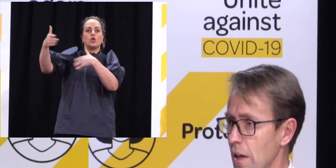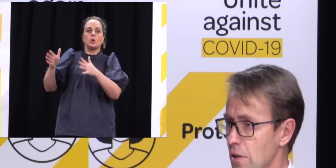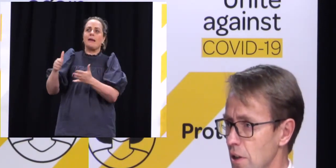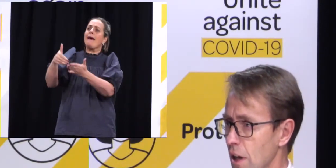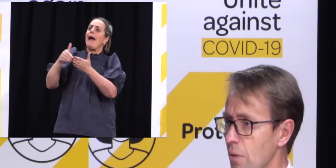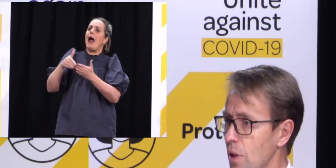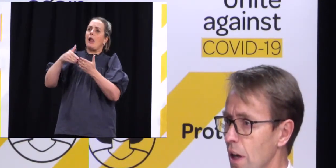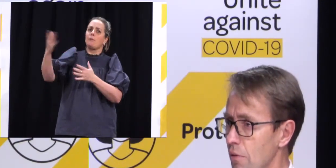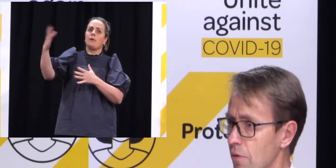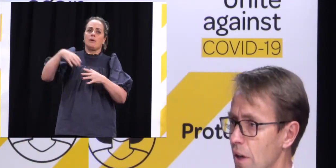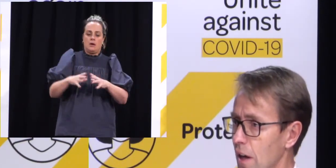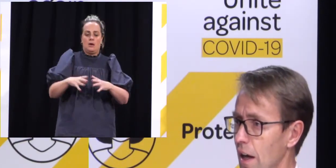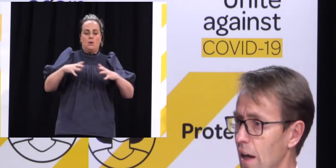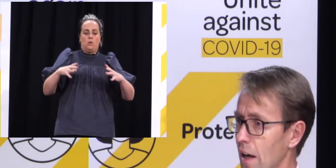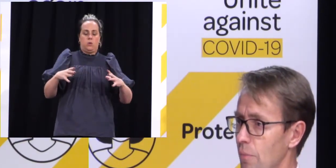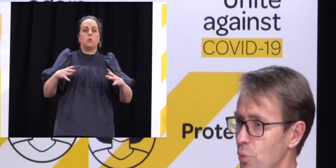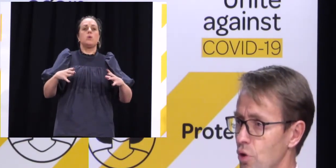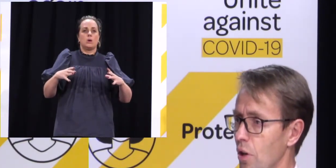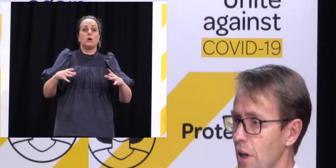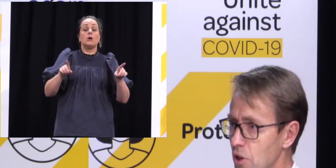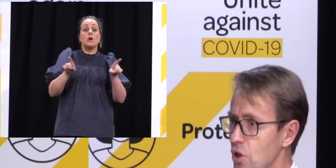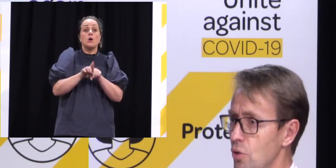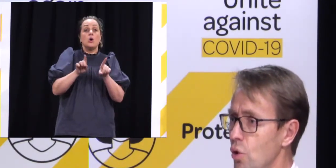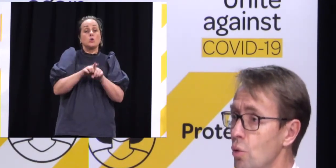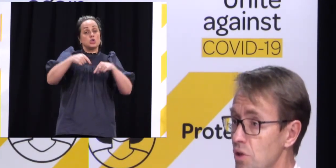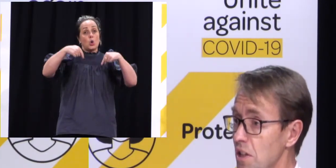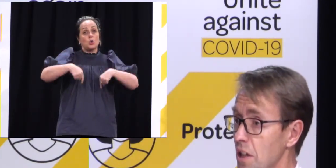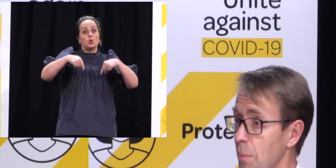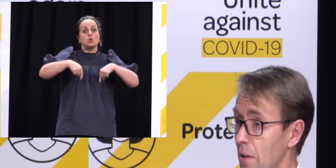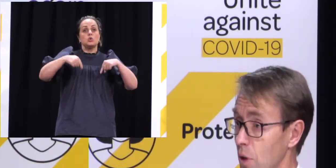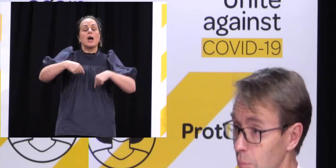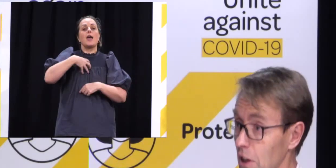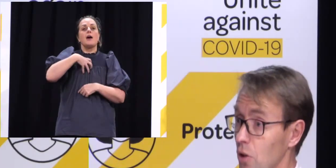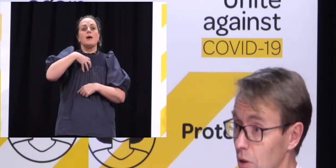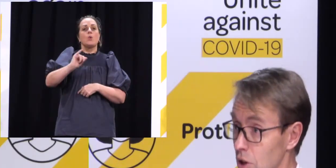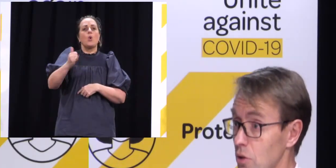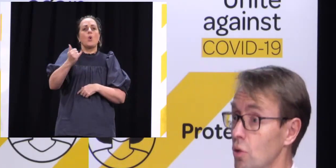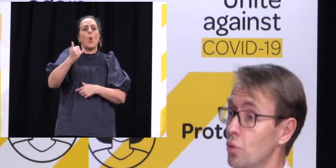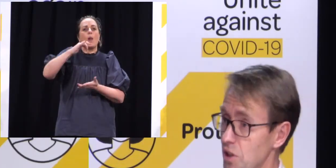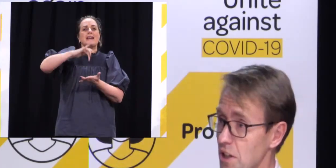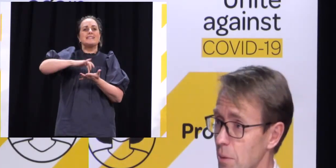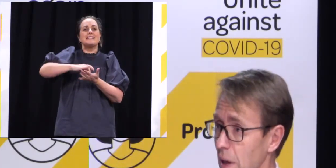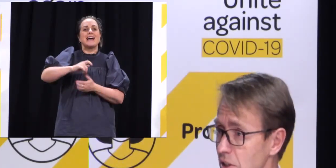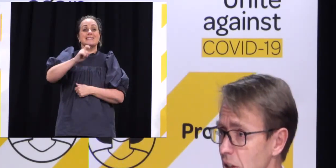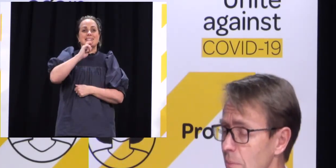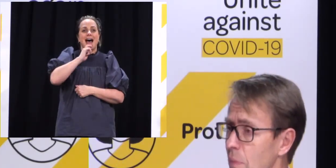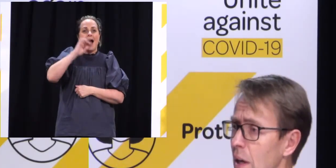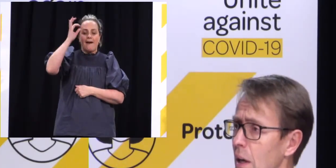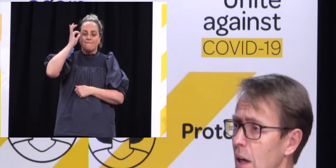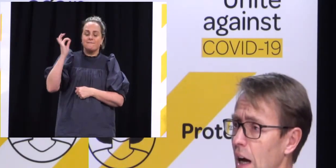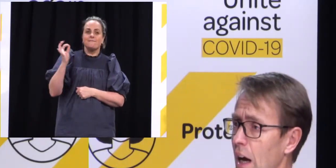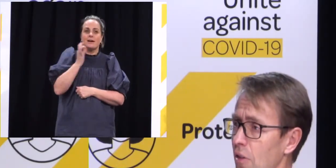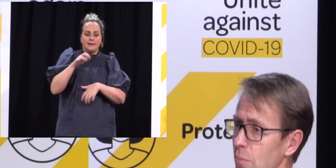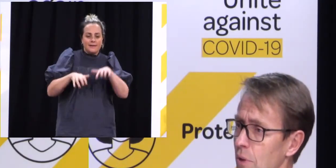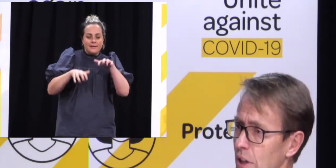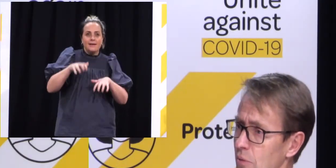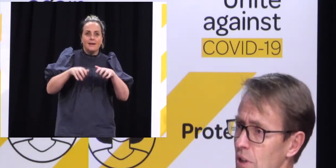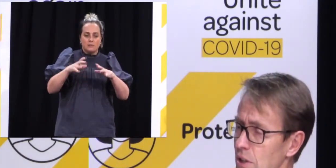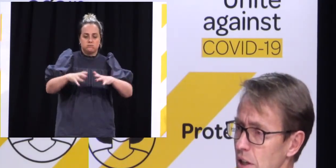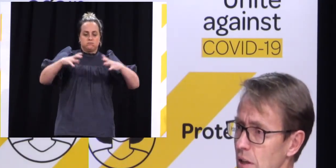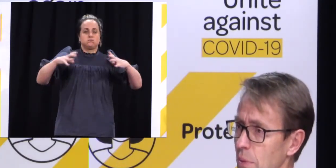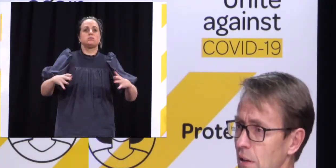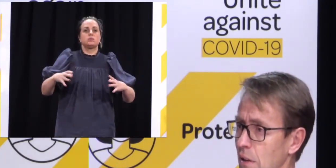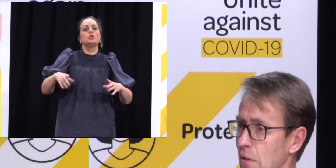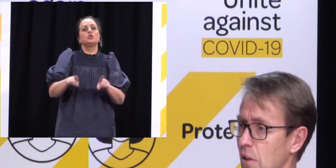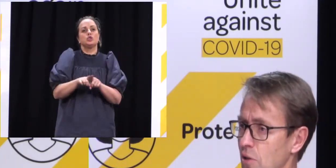to that, today we have brought on additional call centre, we're bringing on additional call centre capacity. The key